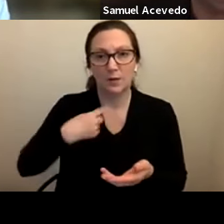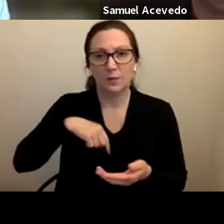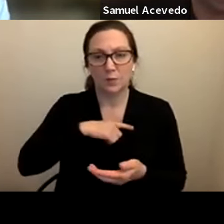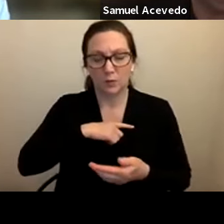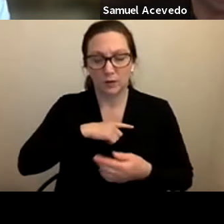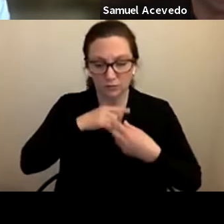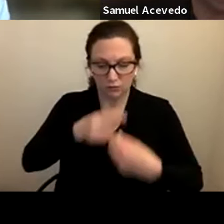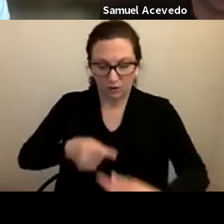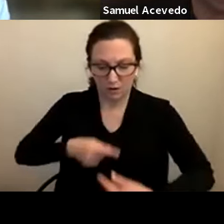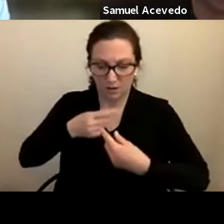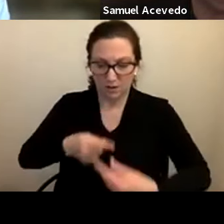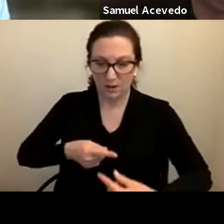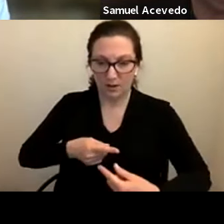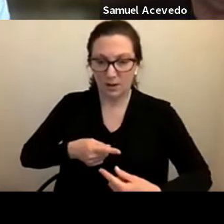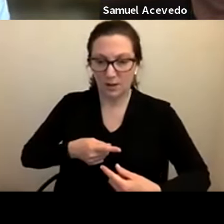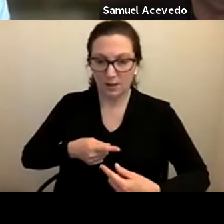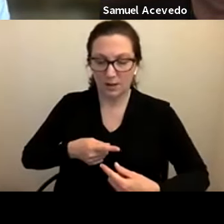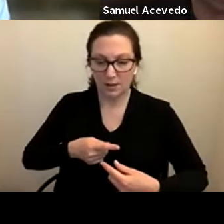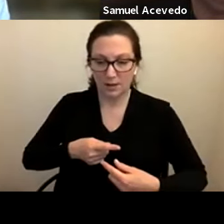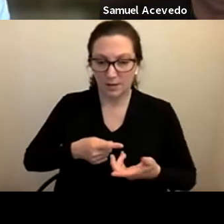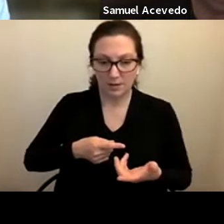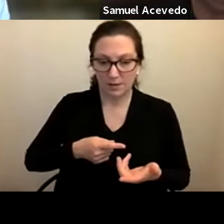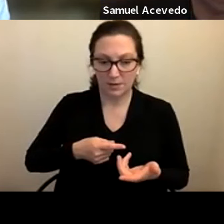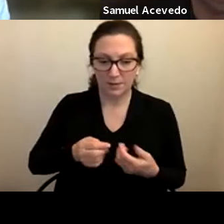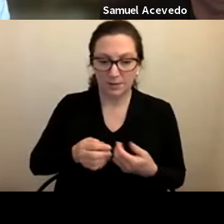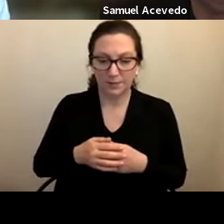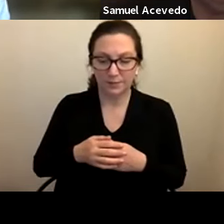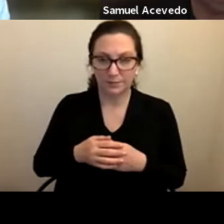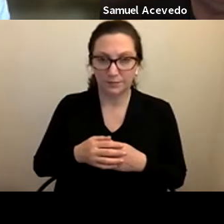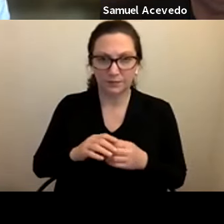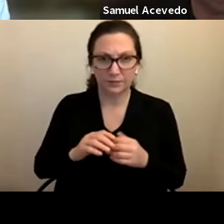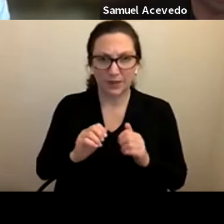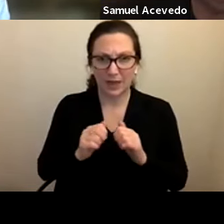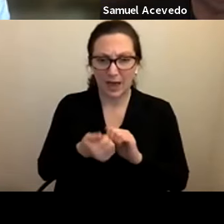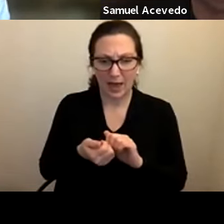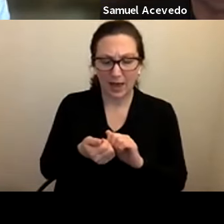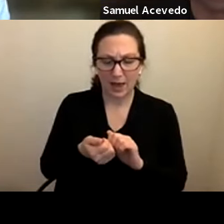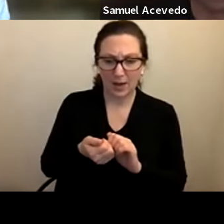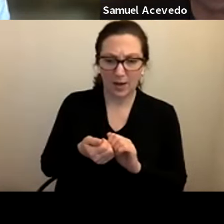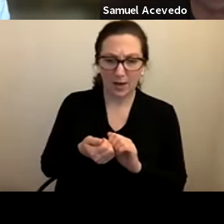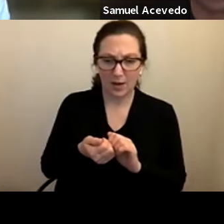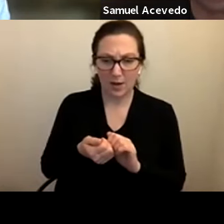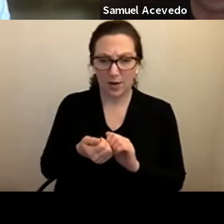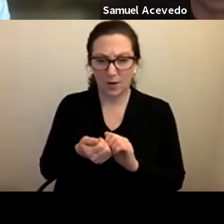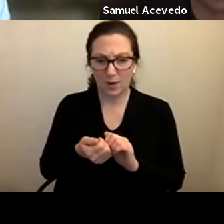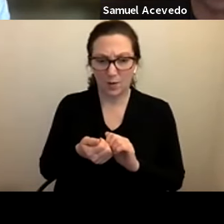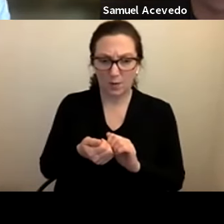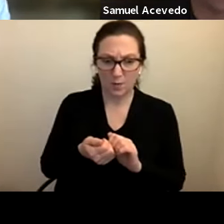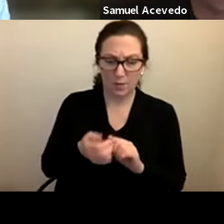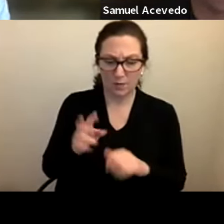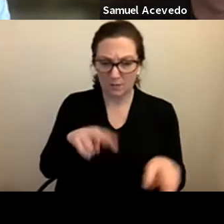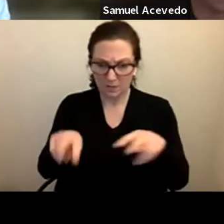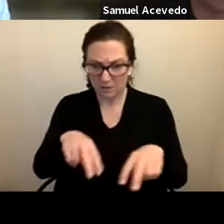then do we determine the readiness of the pool of